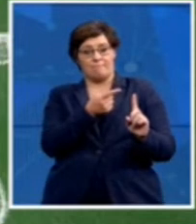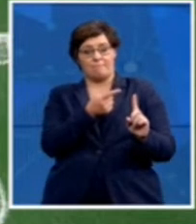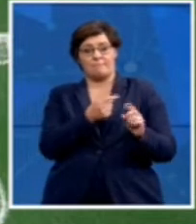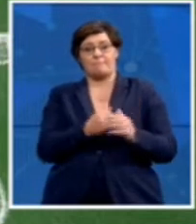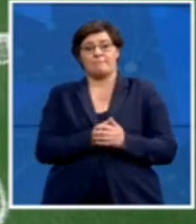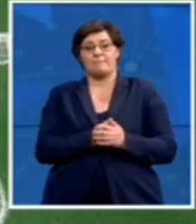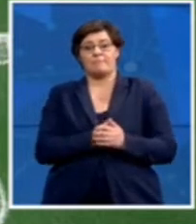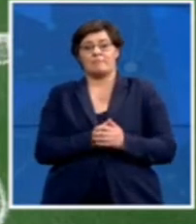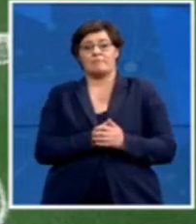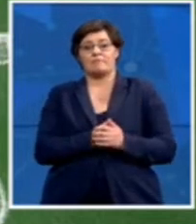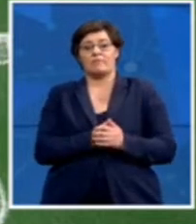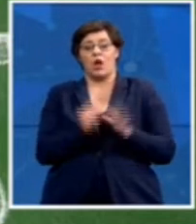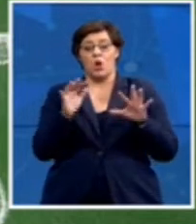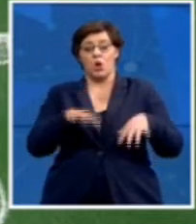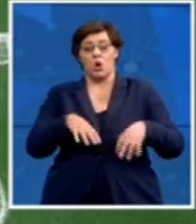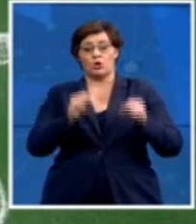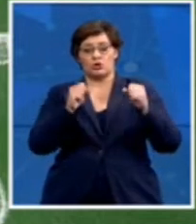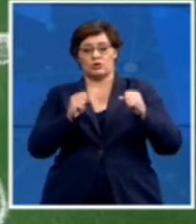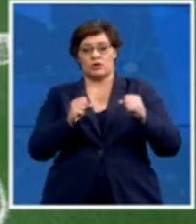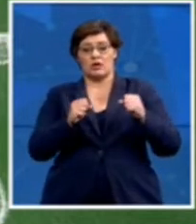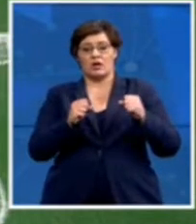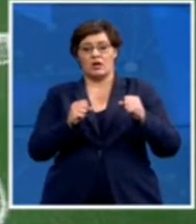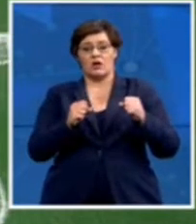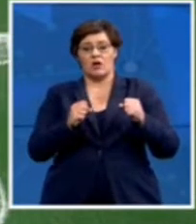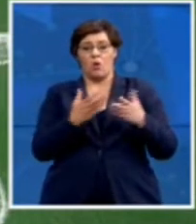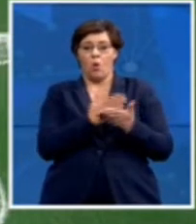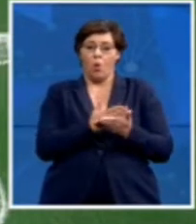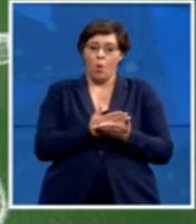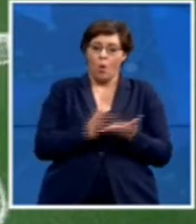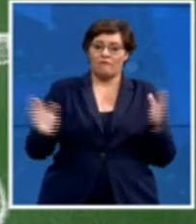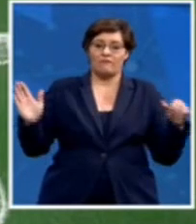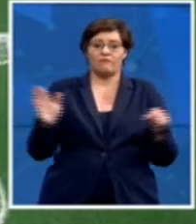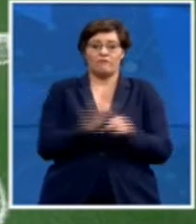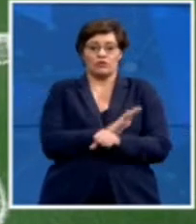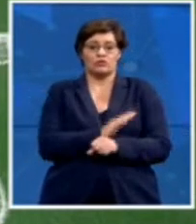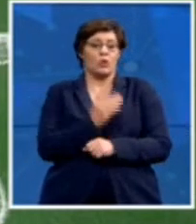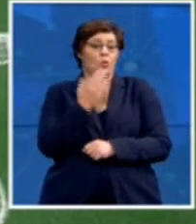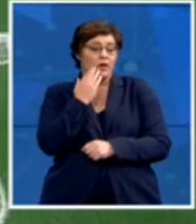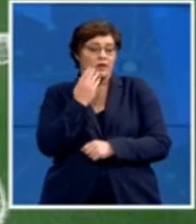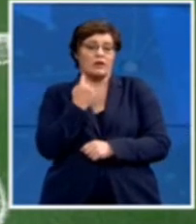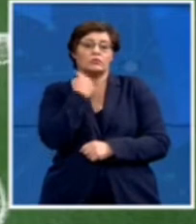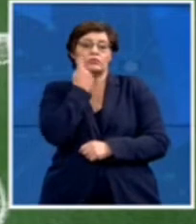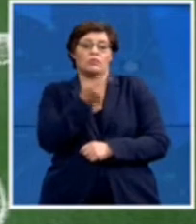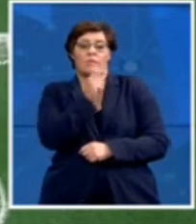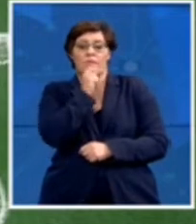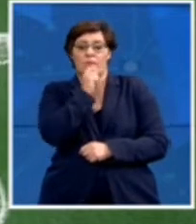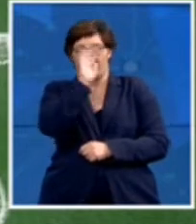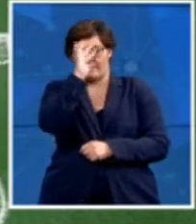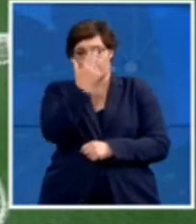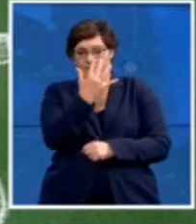entirely by 5 a.m. tomorrow. Thanks, Sikonati.